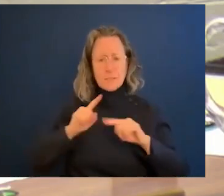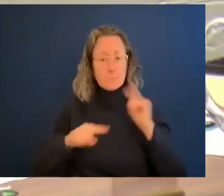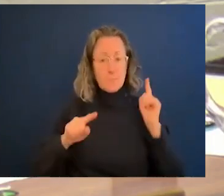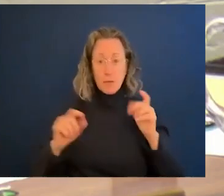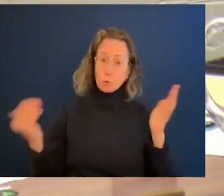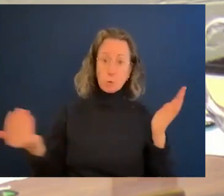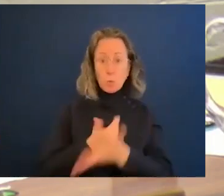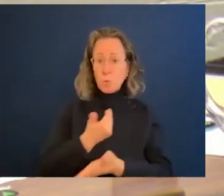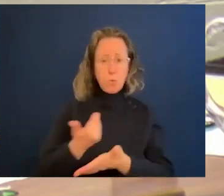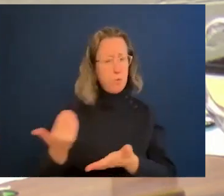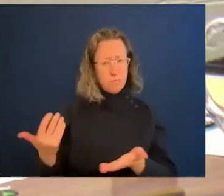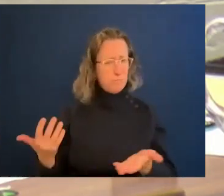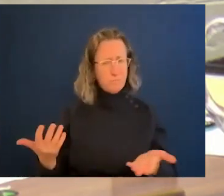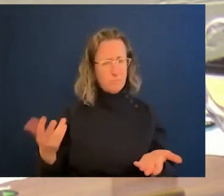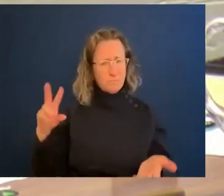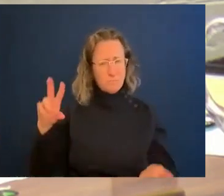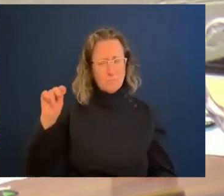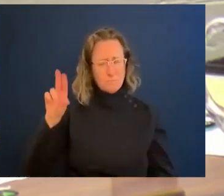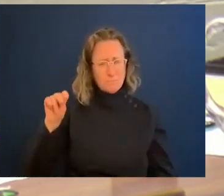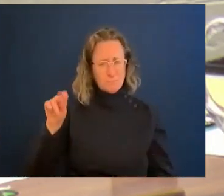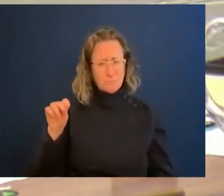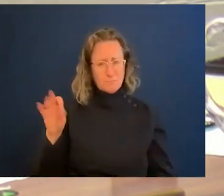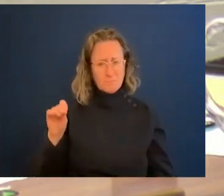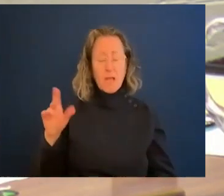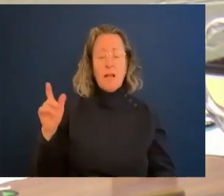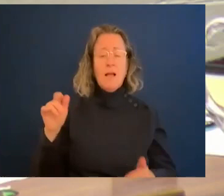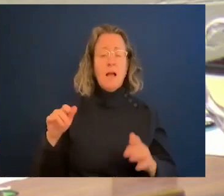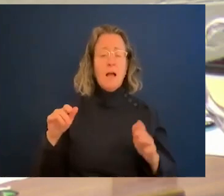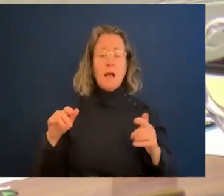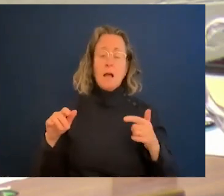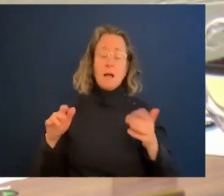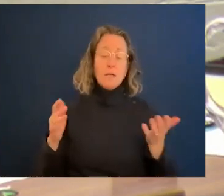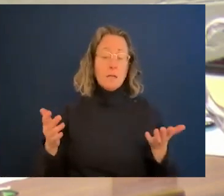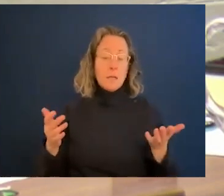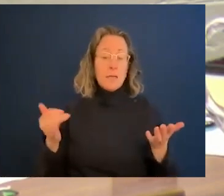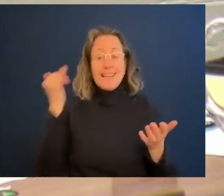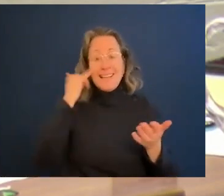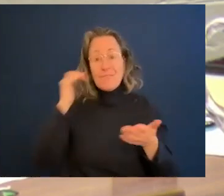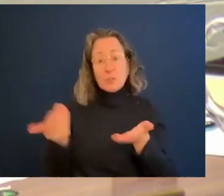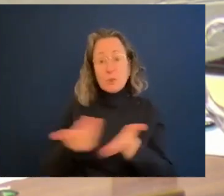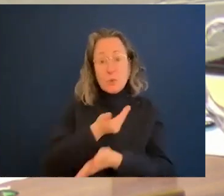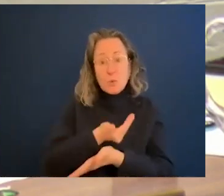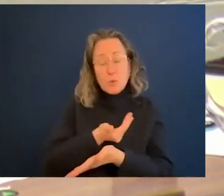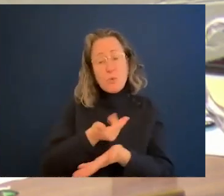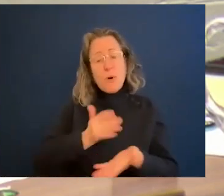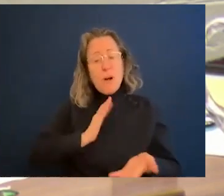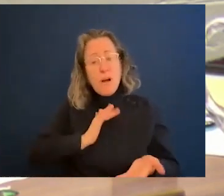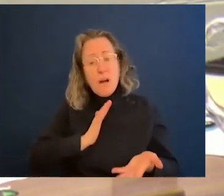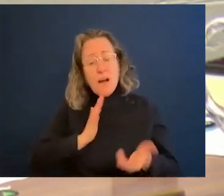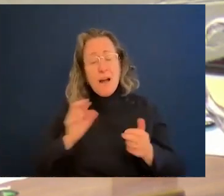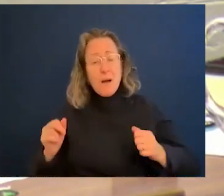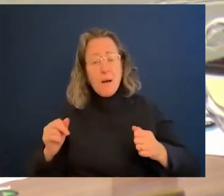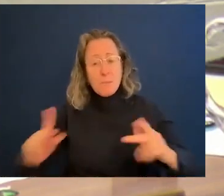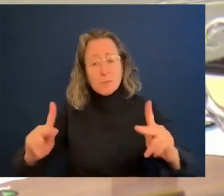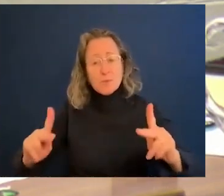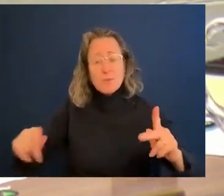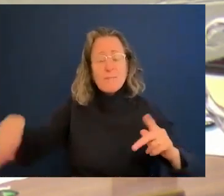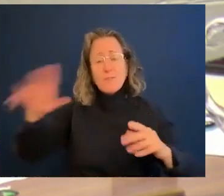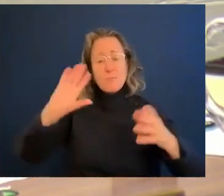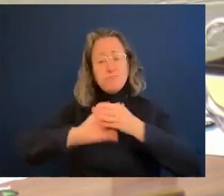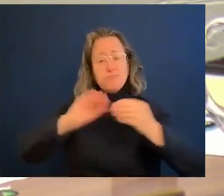just as a thing it's a lovely opportunity for those businesses to talk about the new things that they're offering in a public